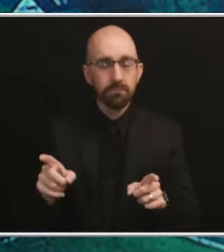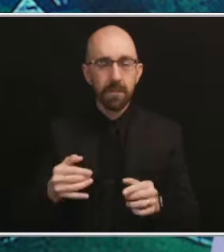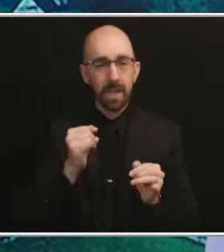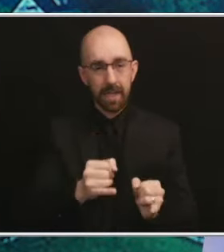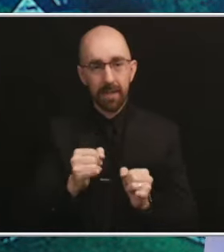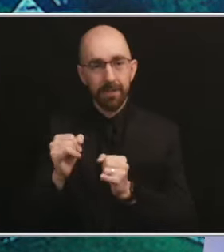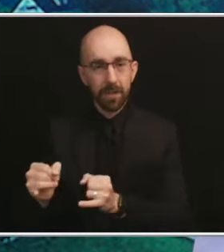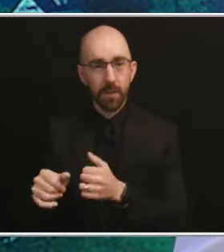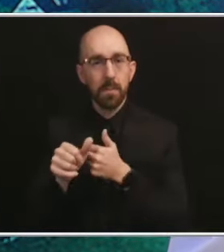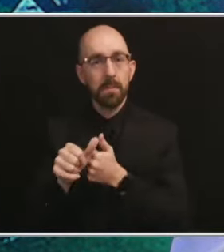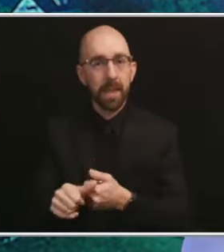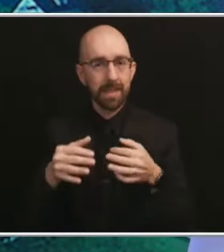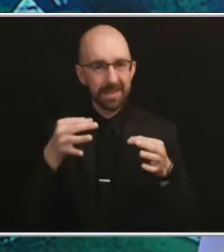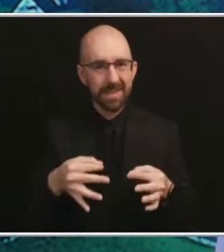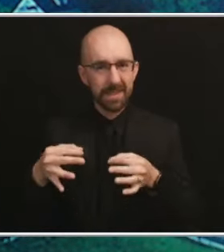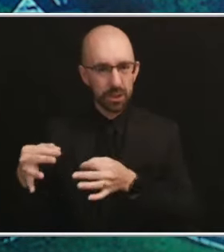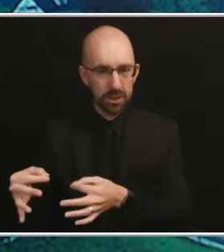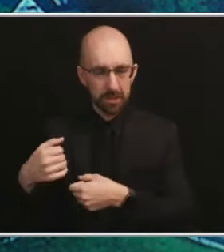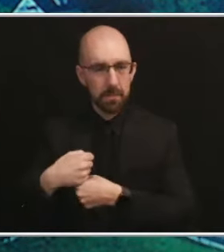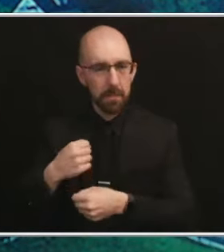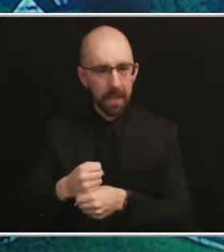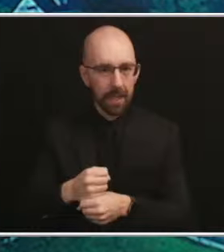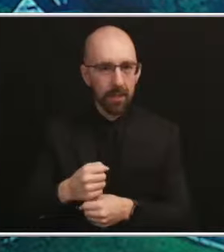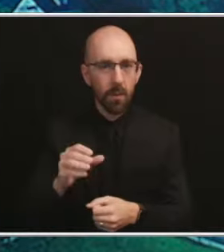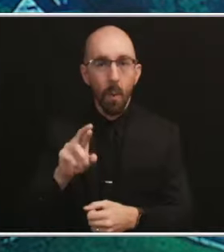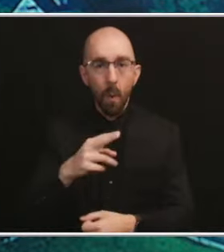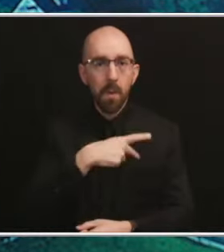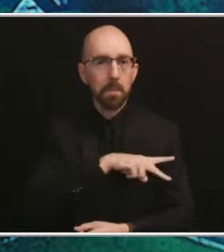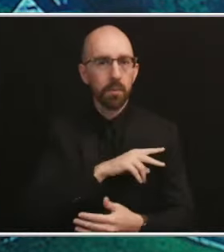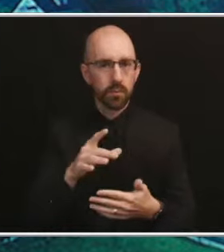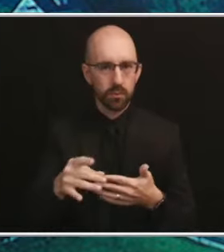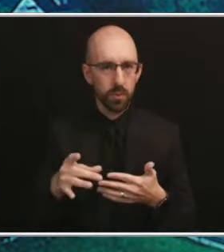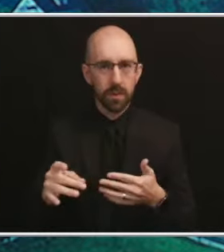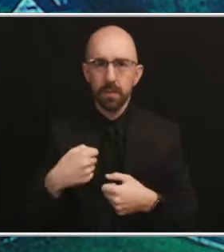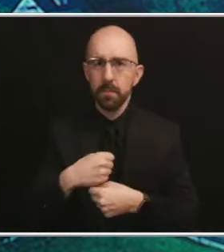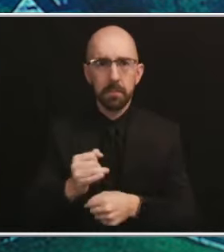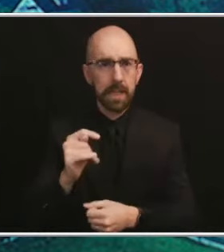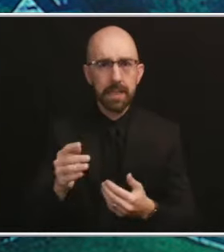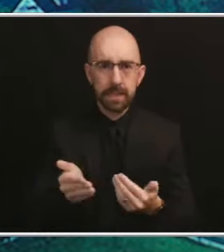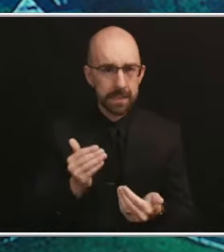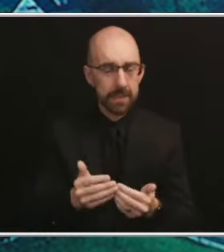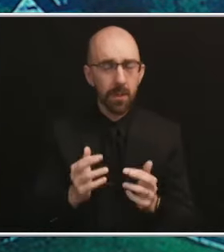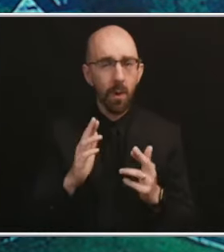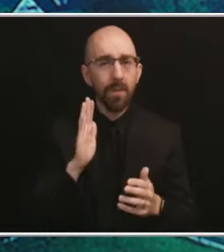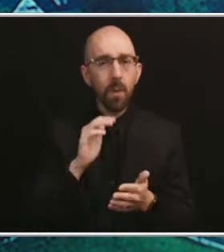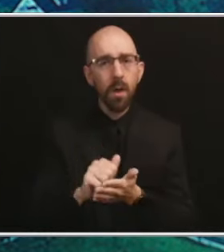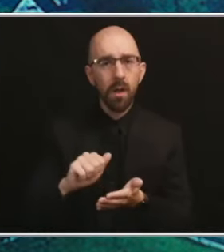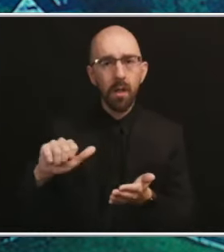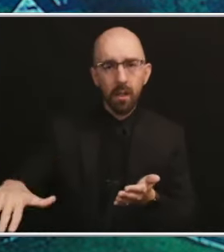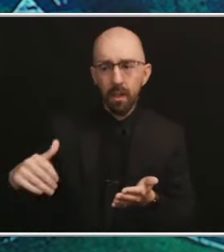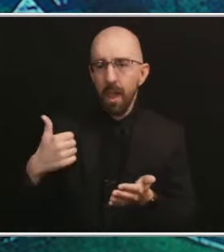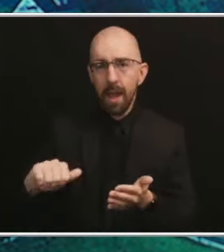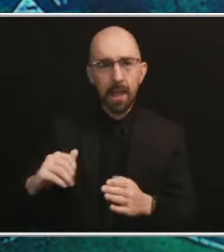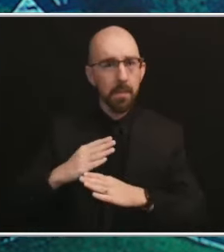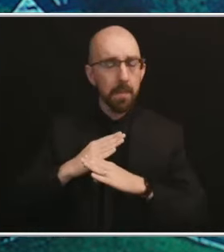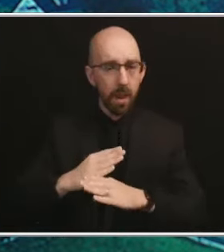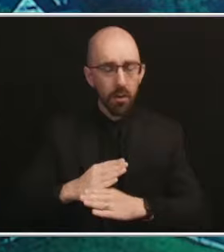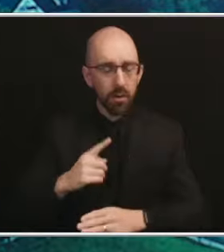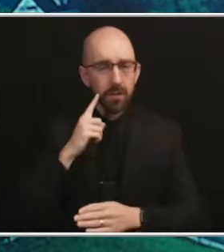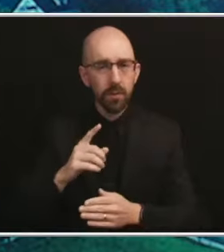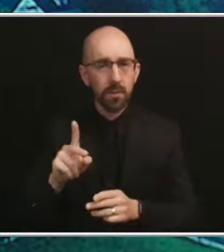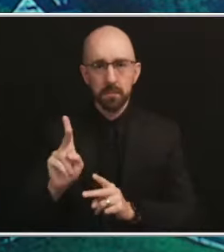individual-based decision-making or personal choice. So that makes it very easy. Hopefully that will remove some of the barriers to people going